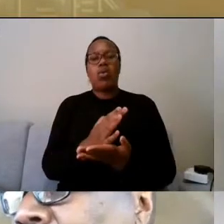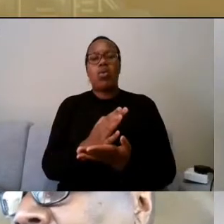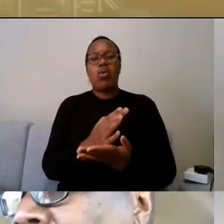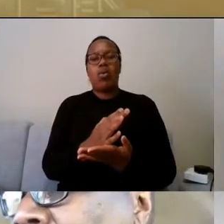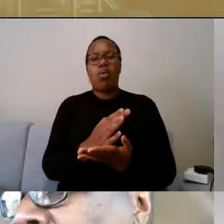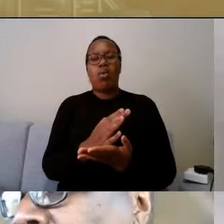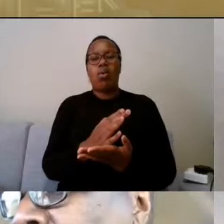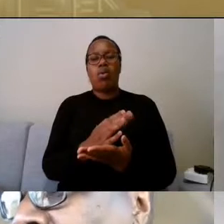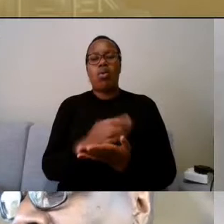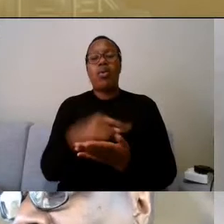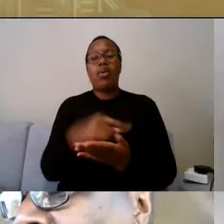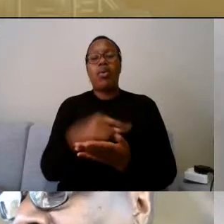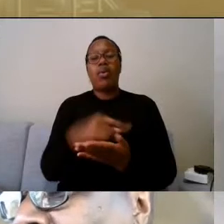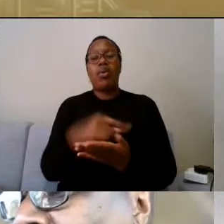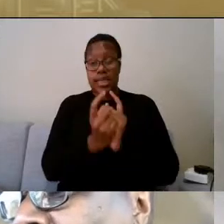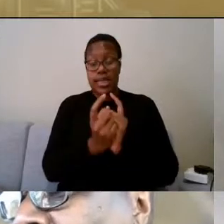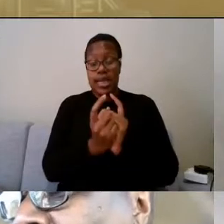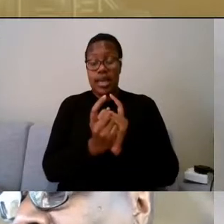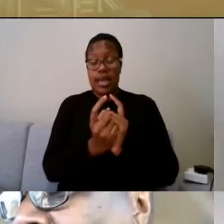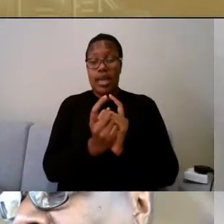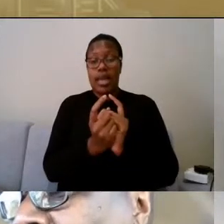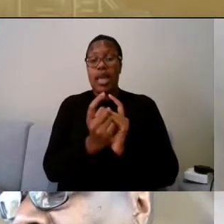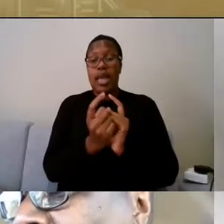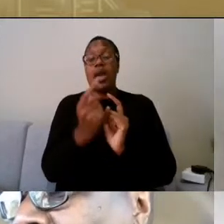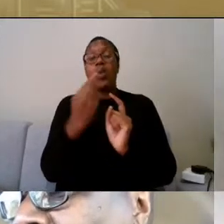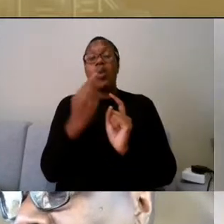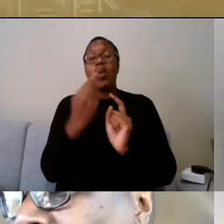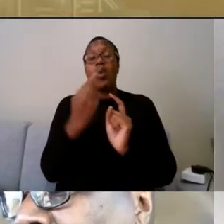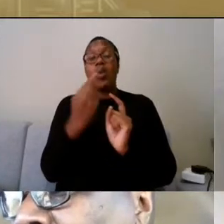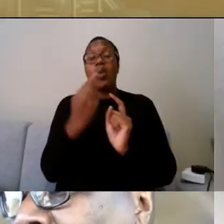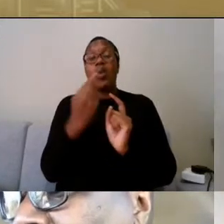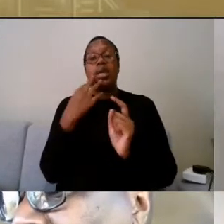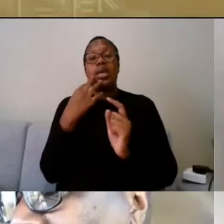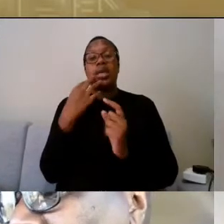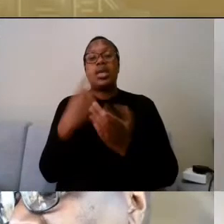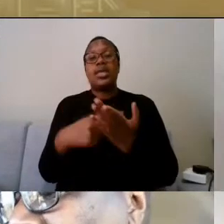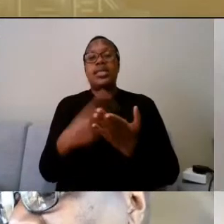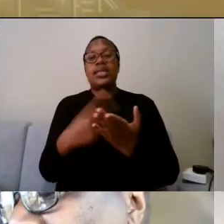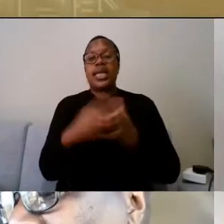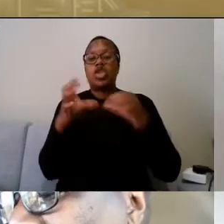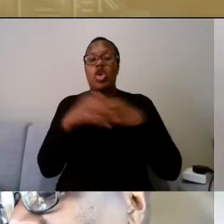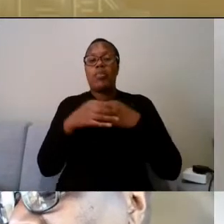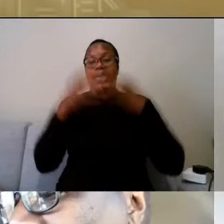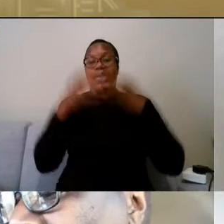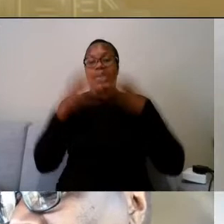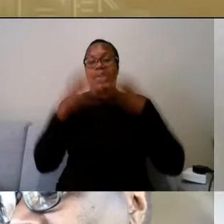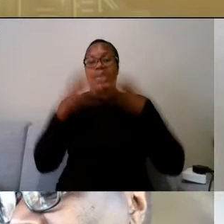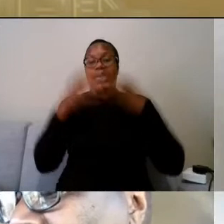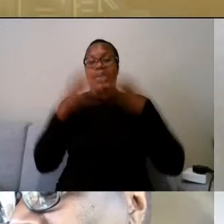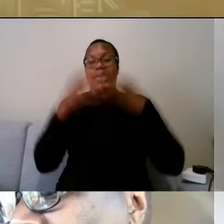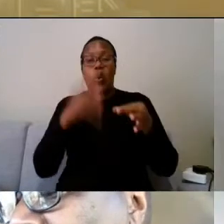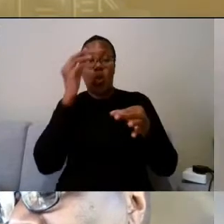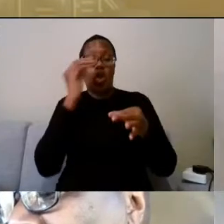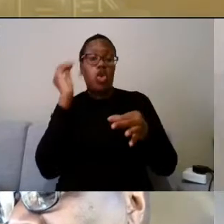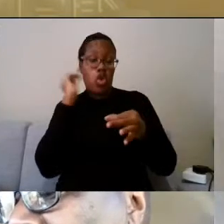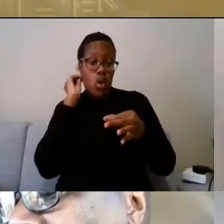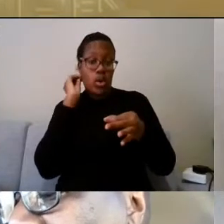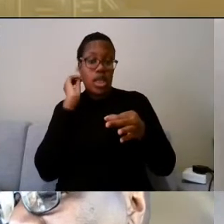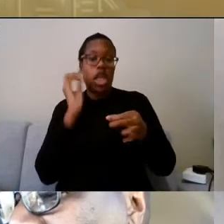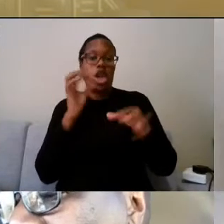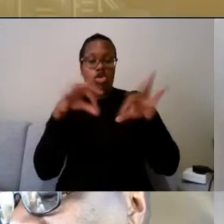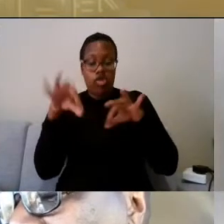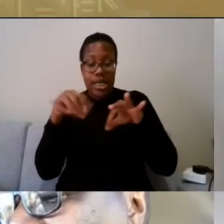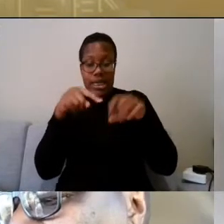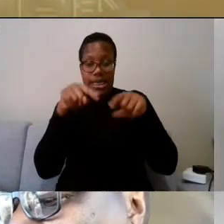the next meeting, when we deal with the decisions of the committee, we'll note that these treaties will strengthen